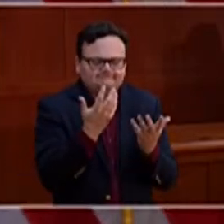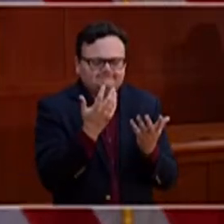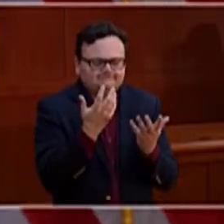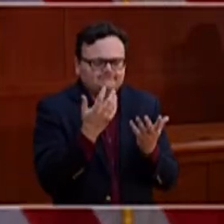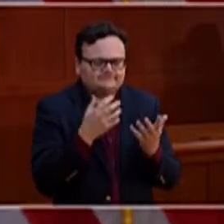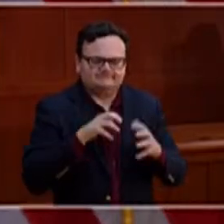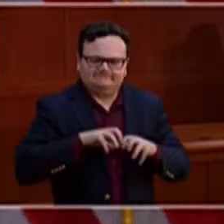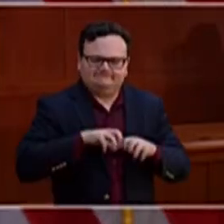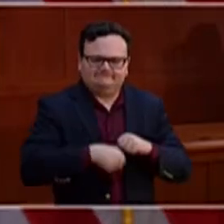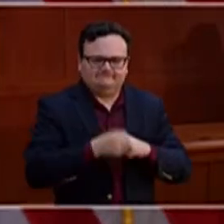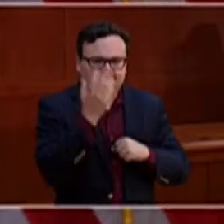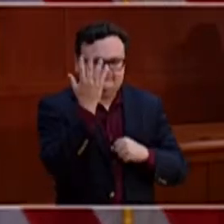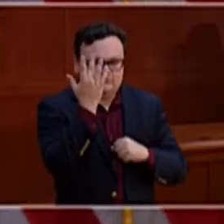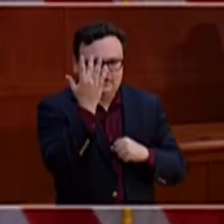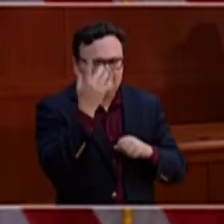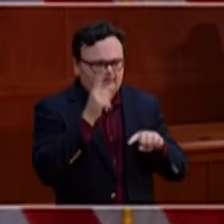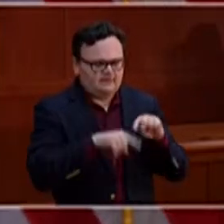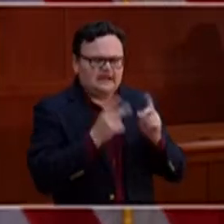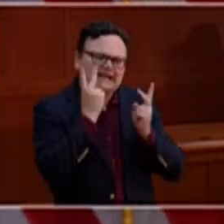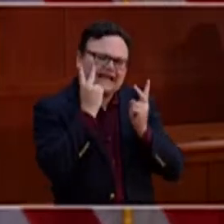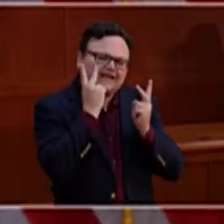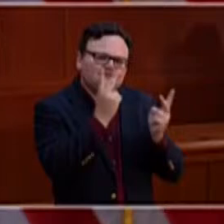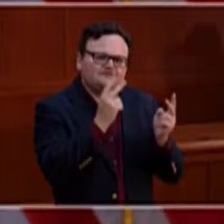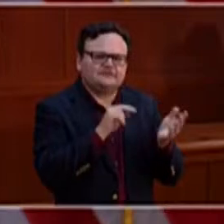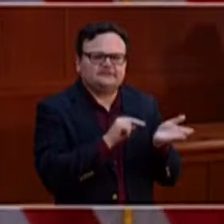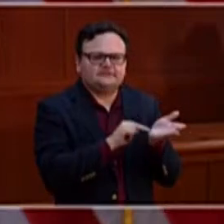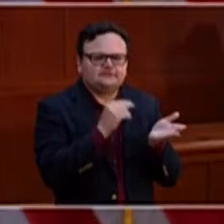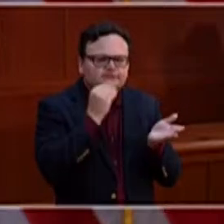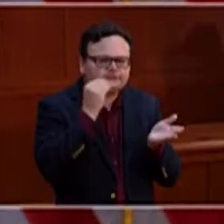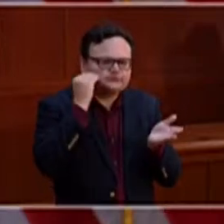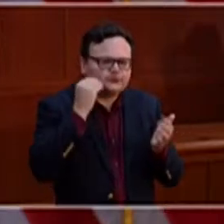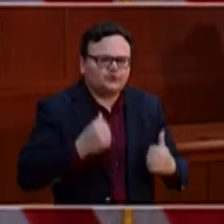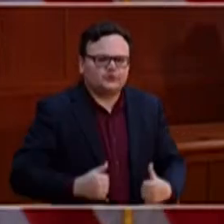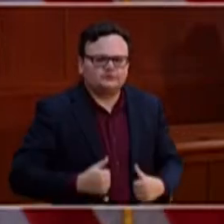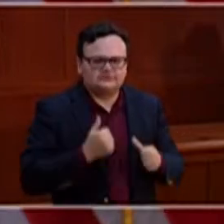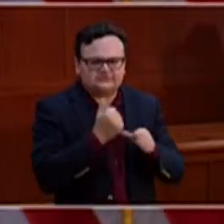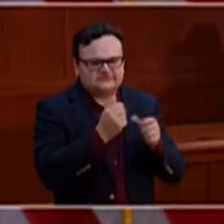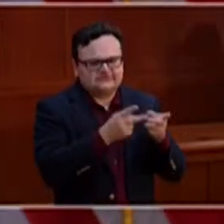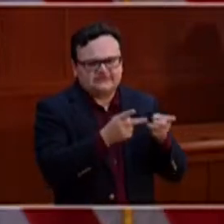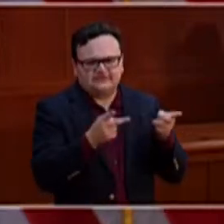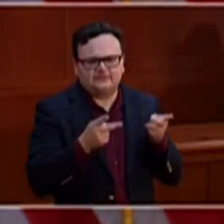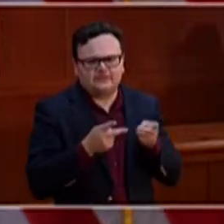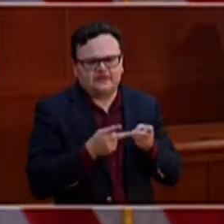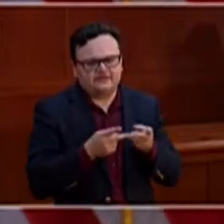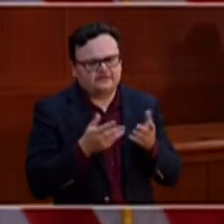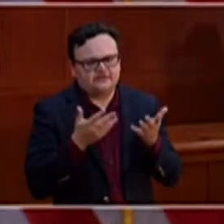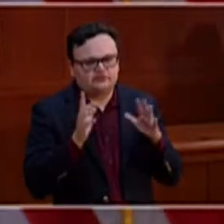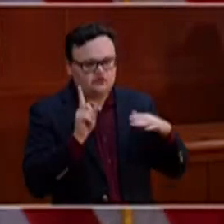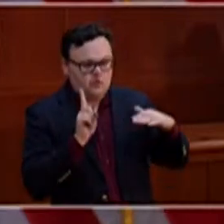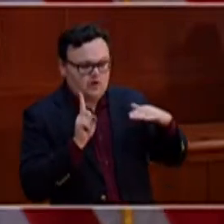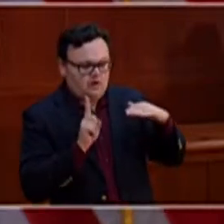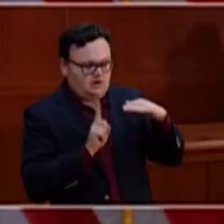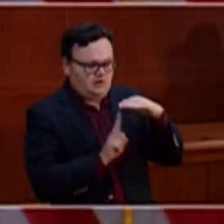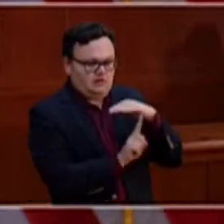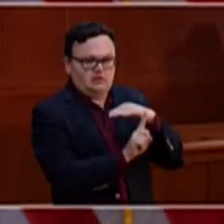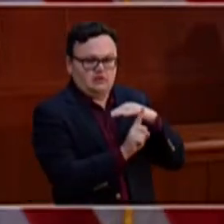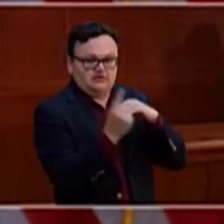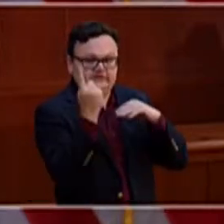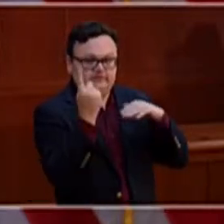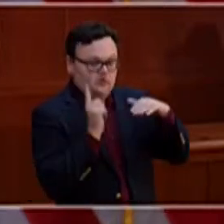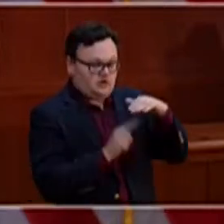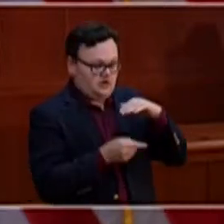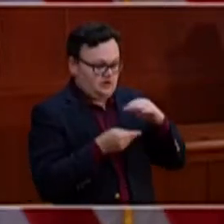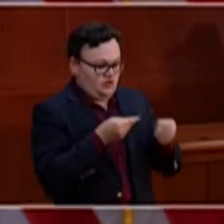did very early because we didn't know who would be bringing in the virus. I mean, it's hard enough even when you're screening staff, you know, it's the